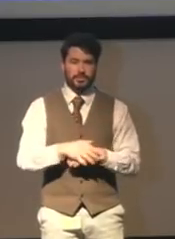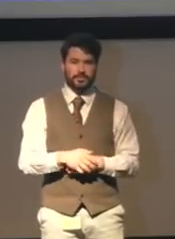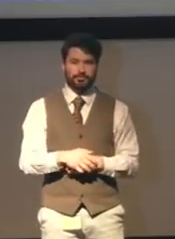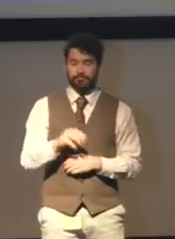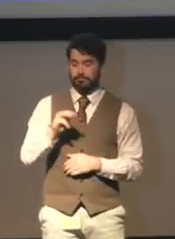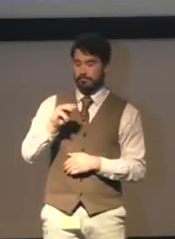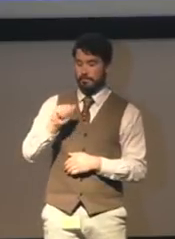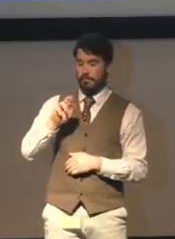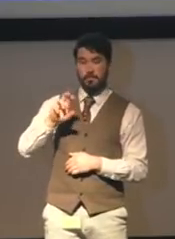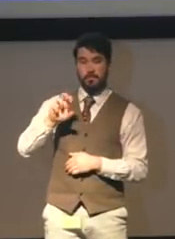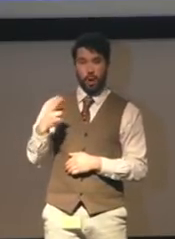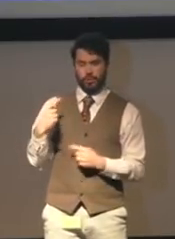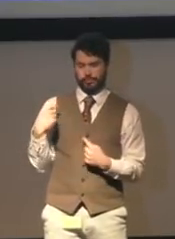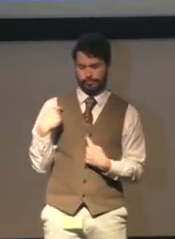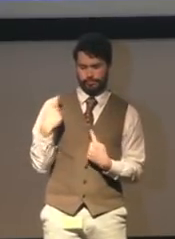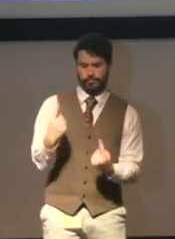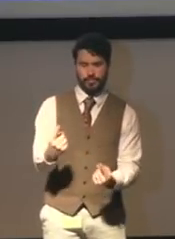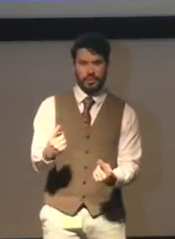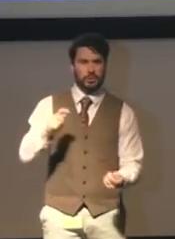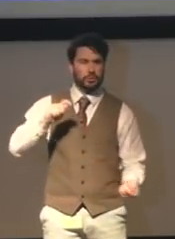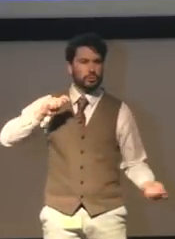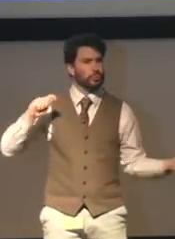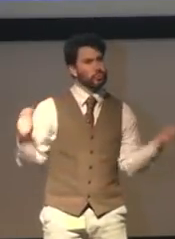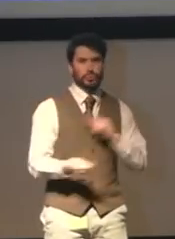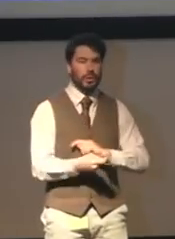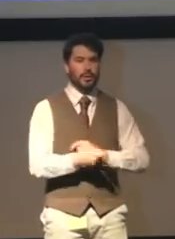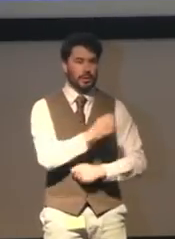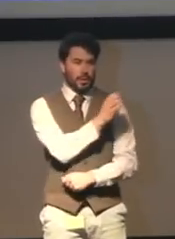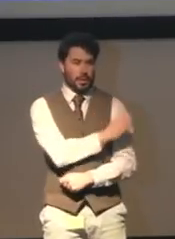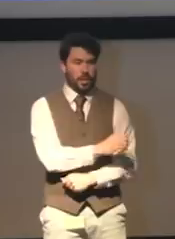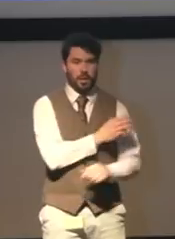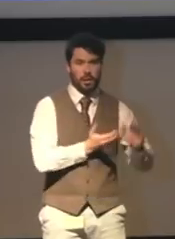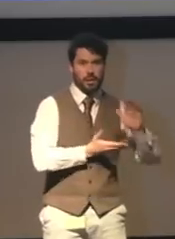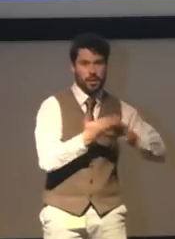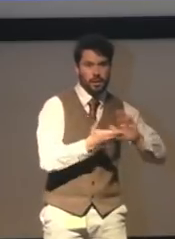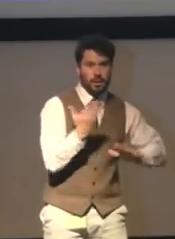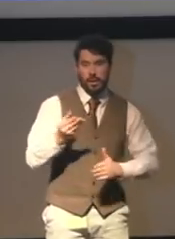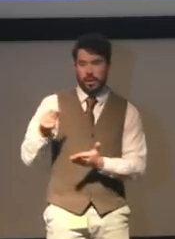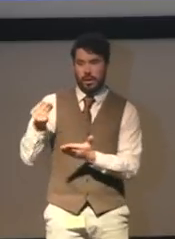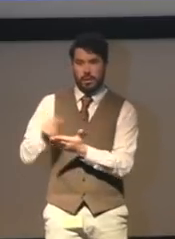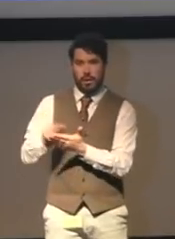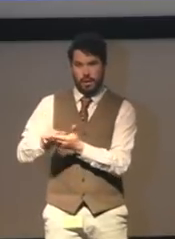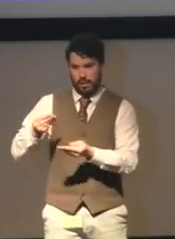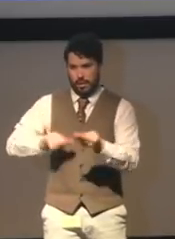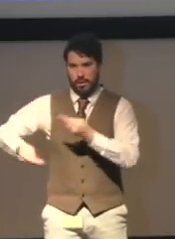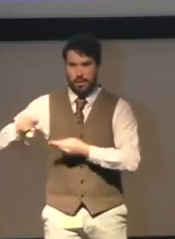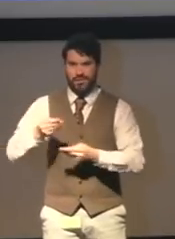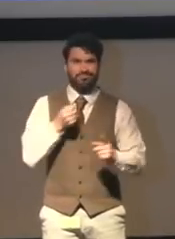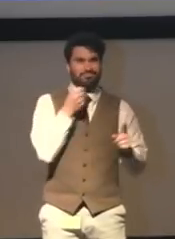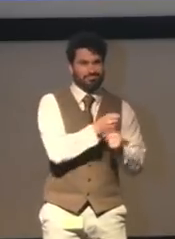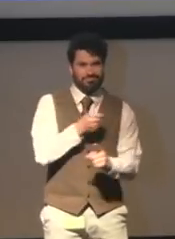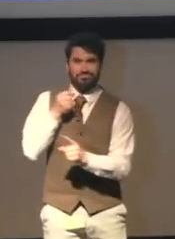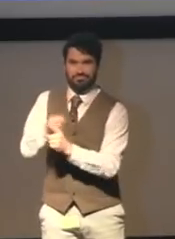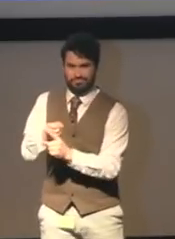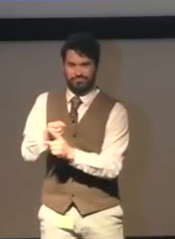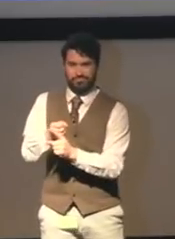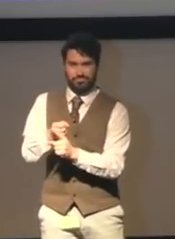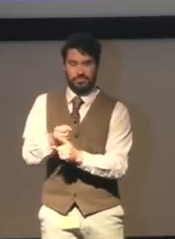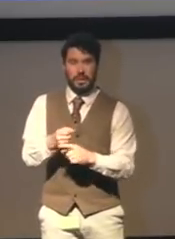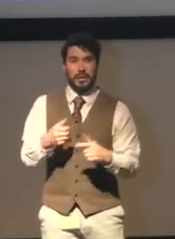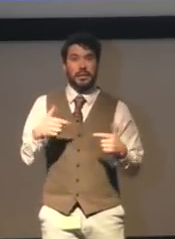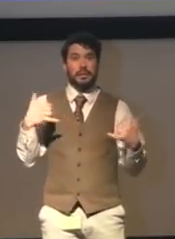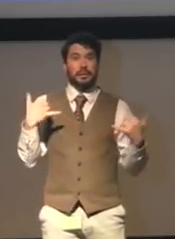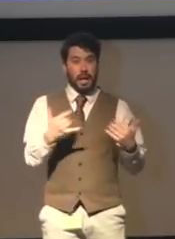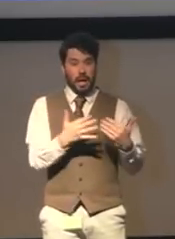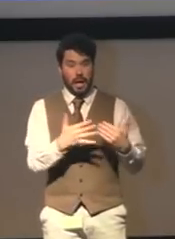seen significant changes not only to our clinical operation, but also to our financial situation. Several factors have rapidly